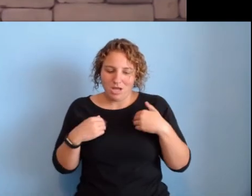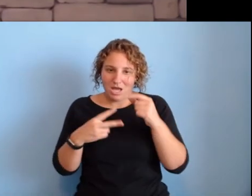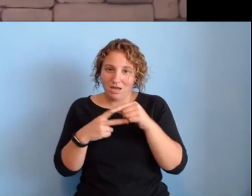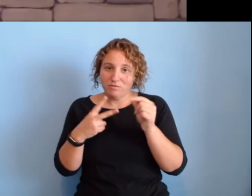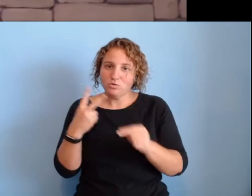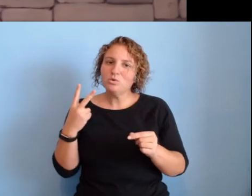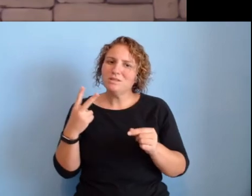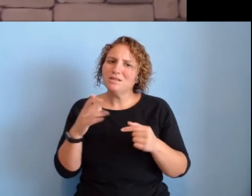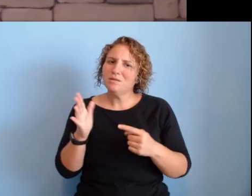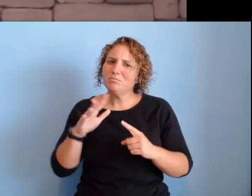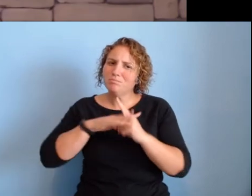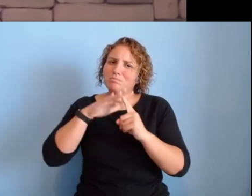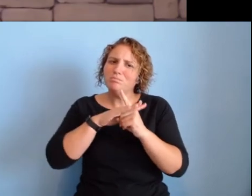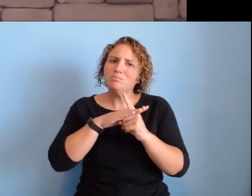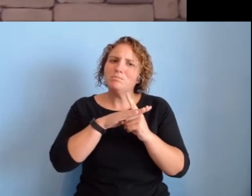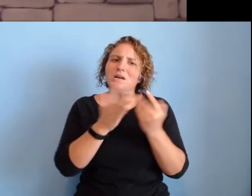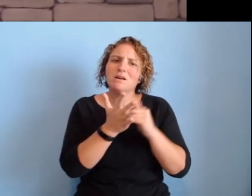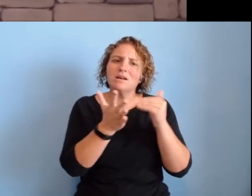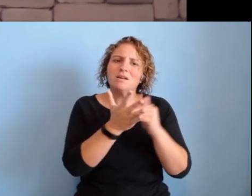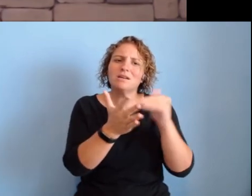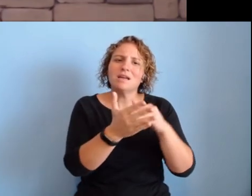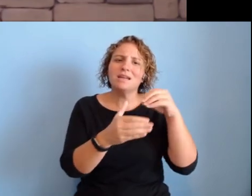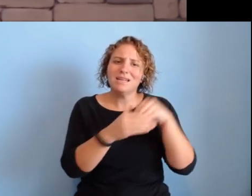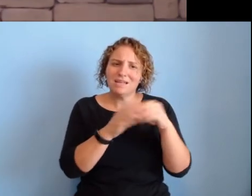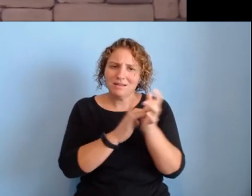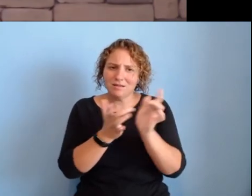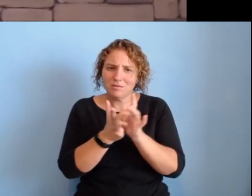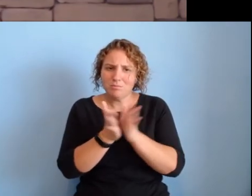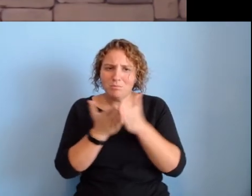the scripture. God so loved the world that